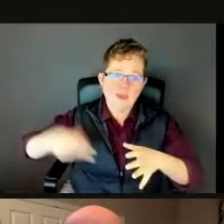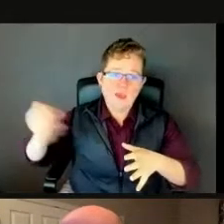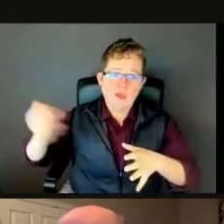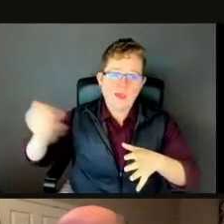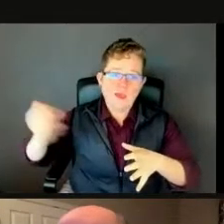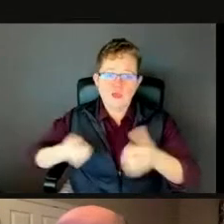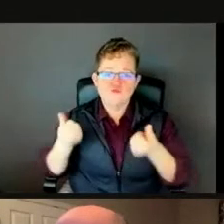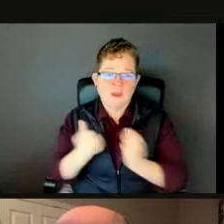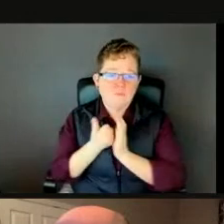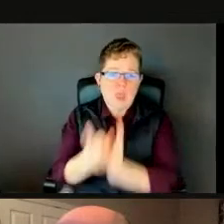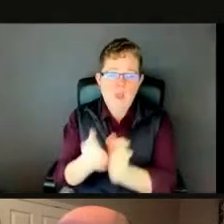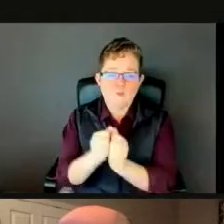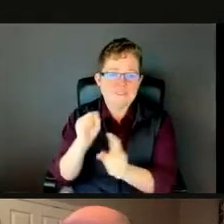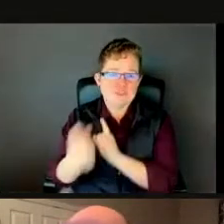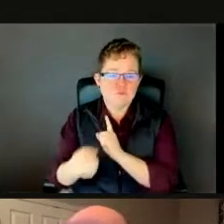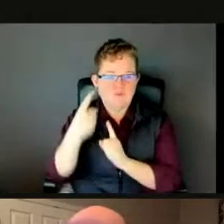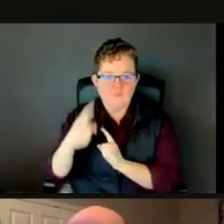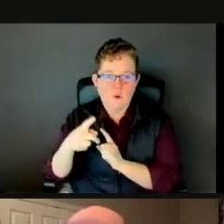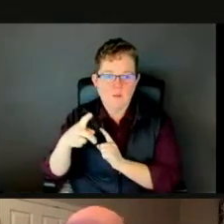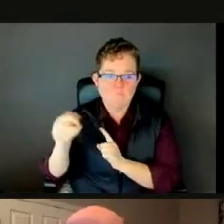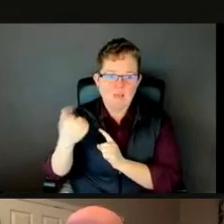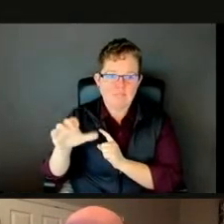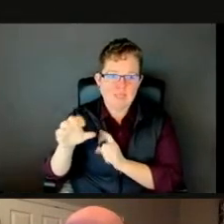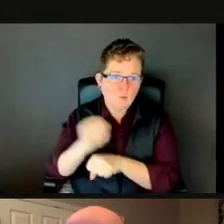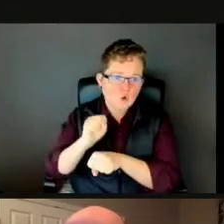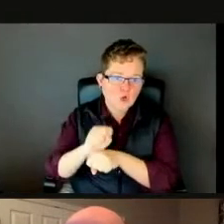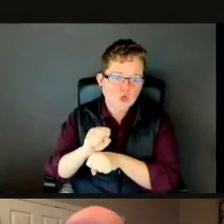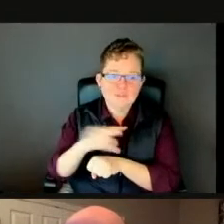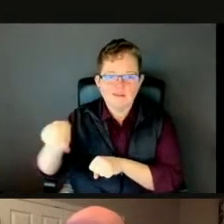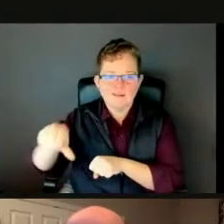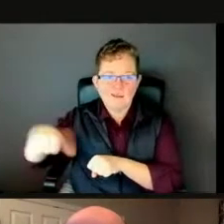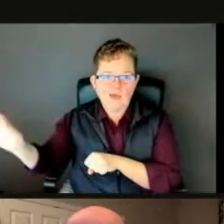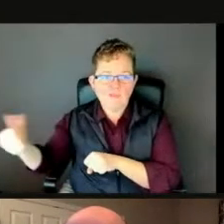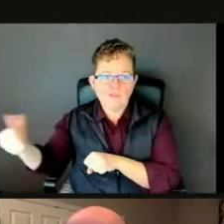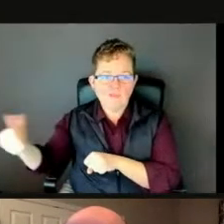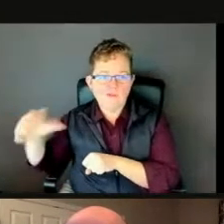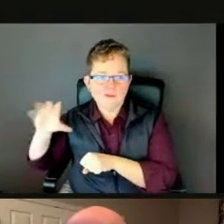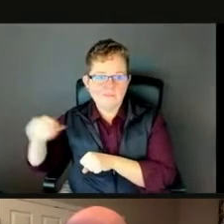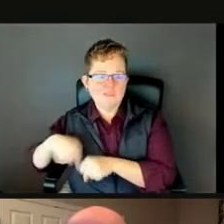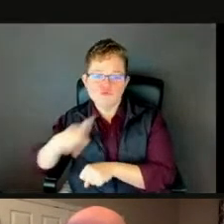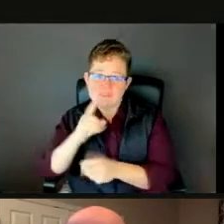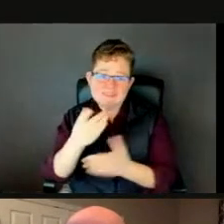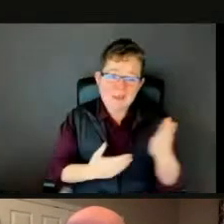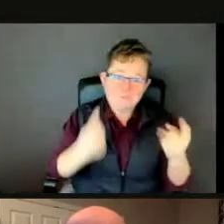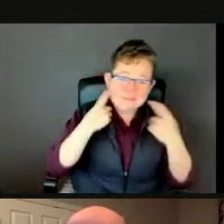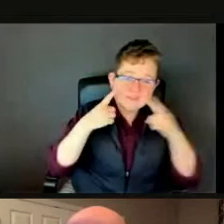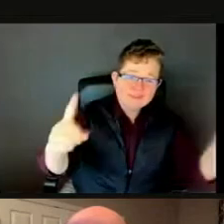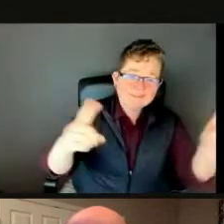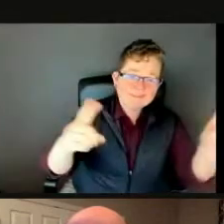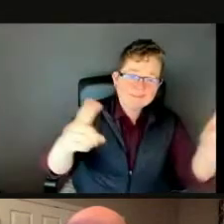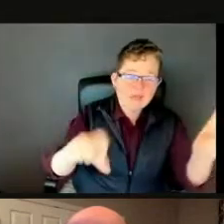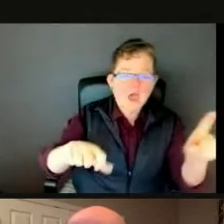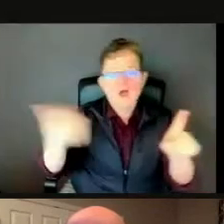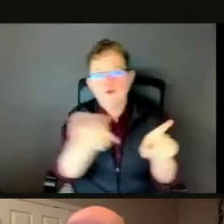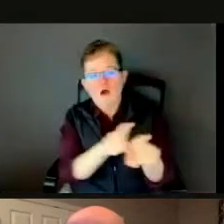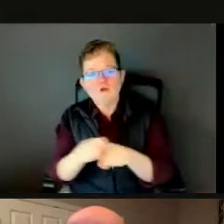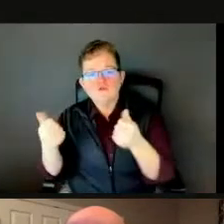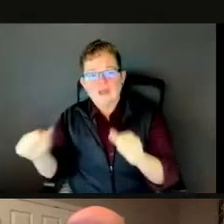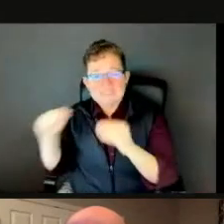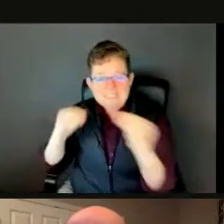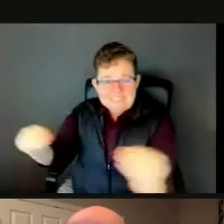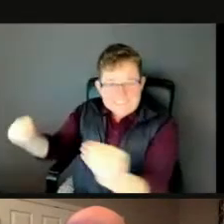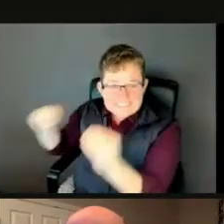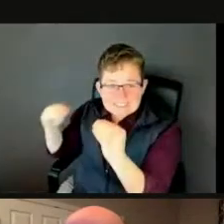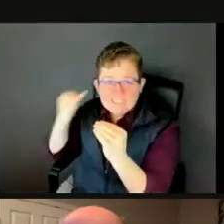with this situation for Public Works and other entities. And in some cases, it's very successful, but we're also trying to train them that if